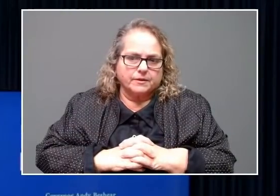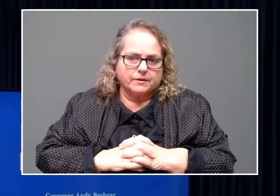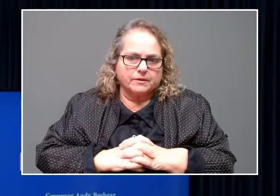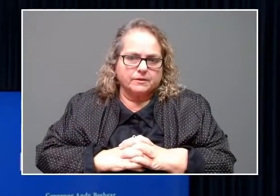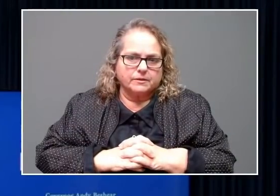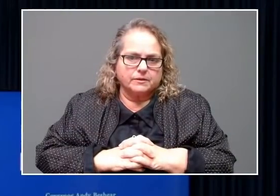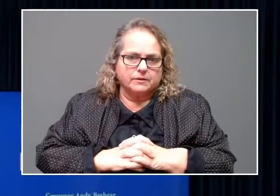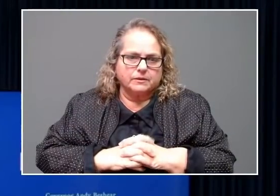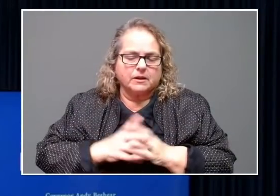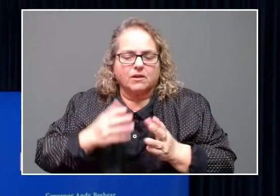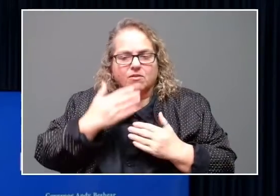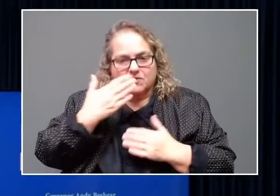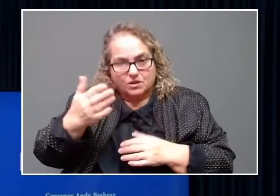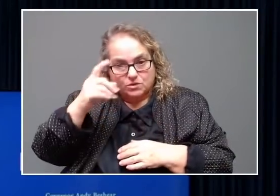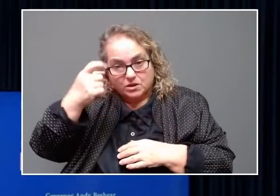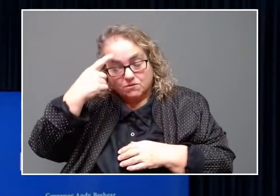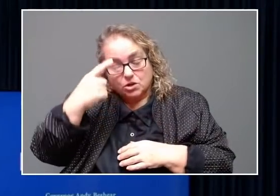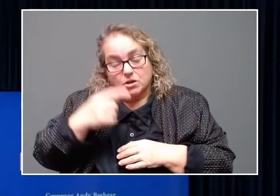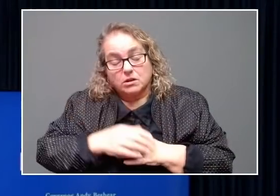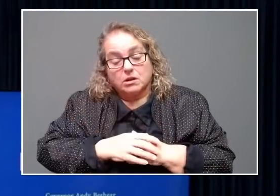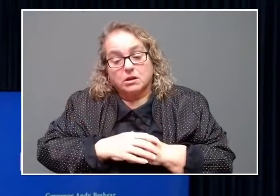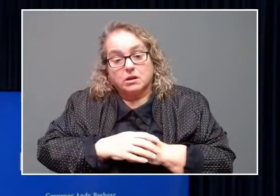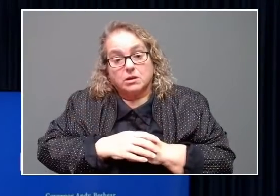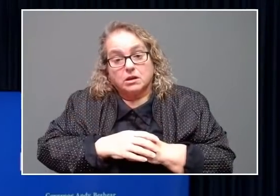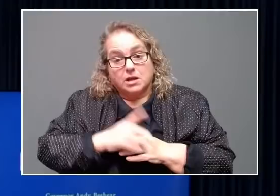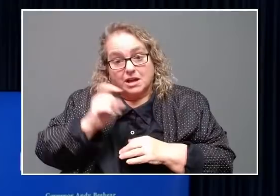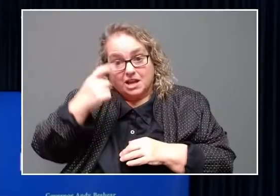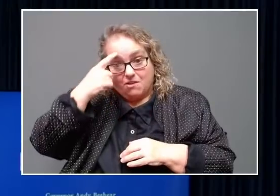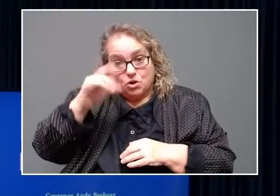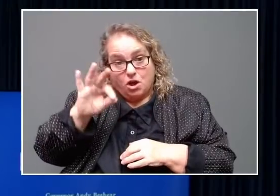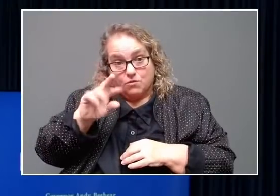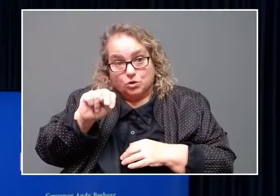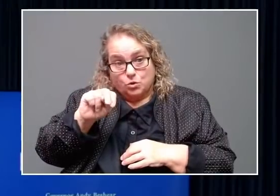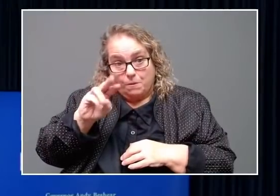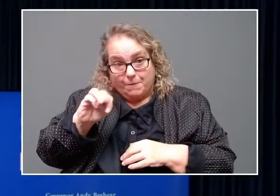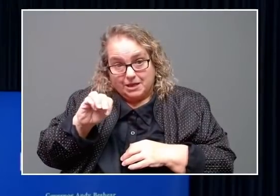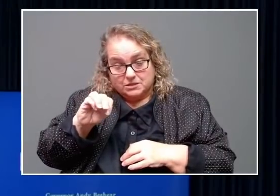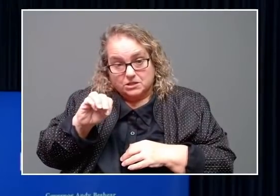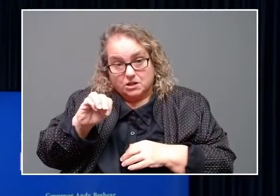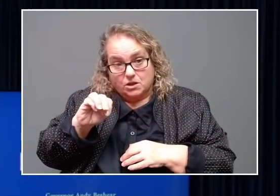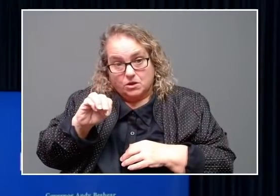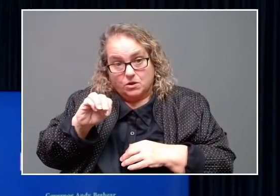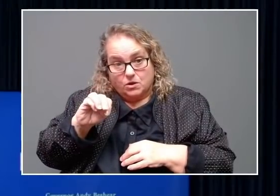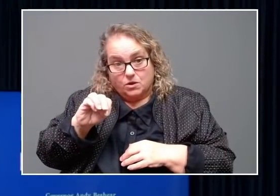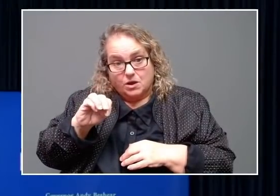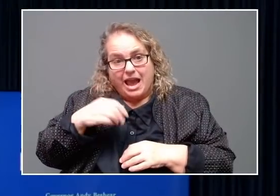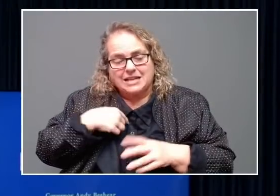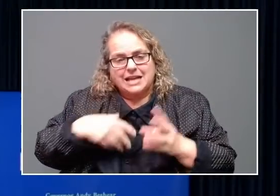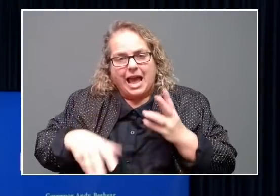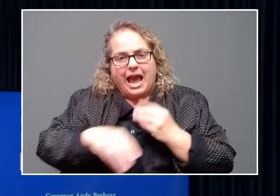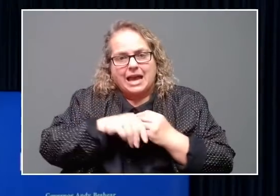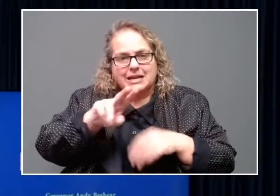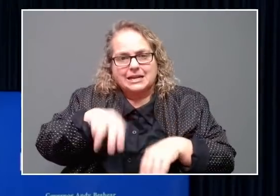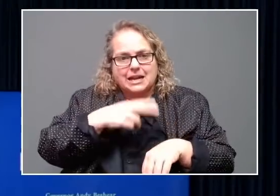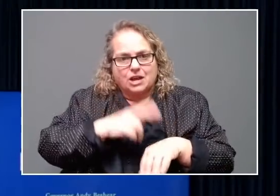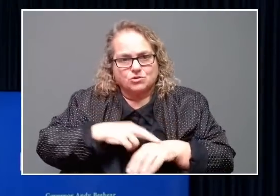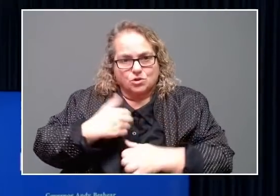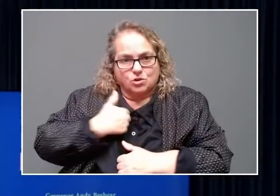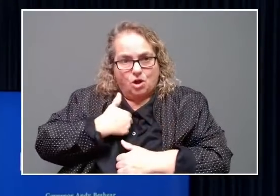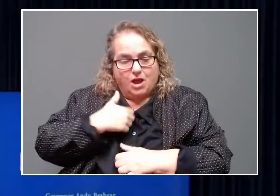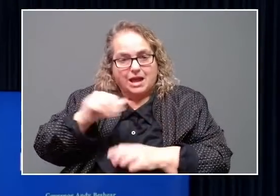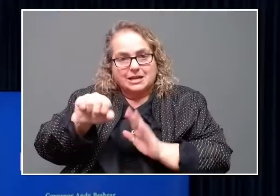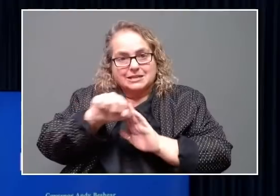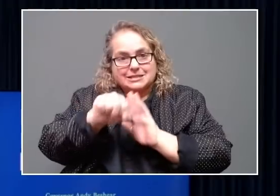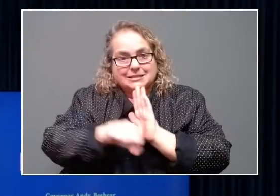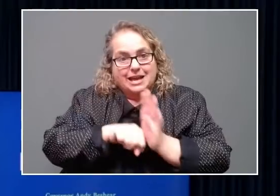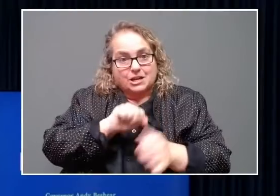Thank you, Governor. The governor of New Mexico has asked National Guard members and state employees to volunteer as substitute